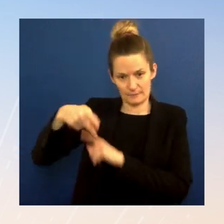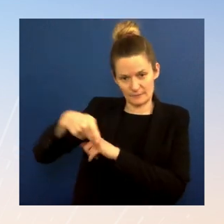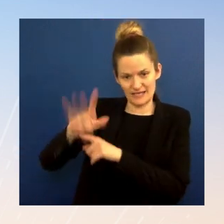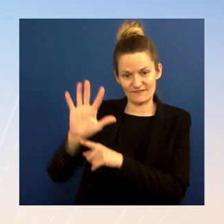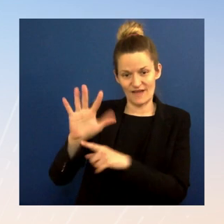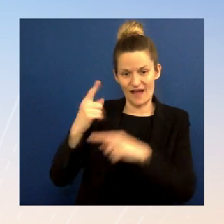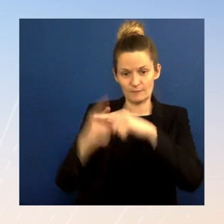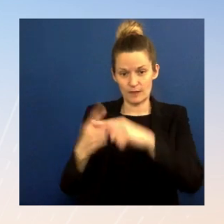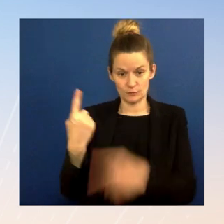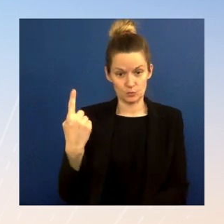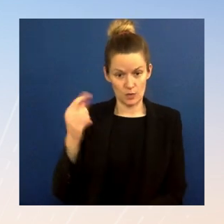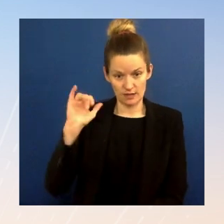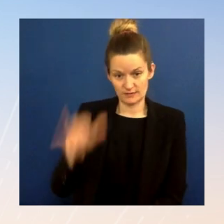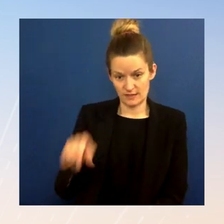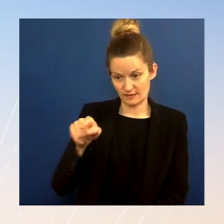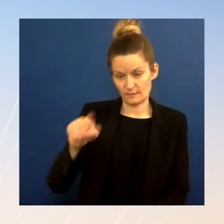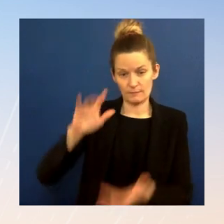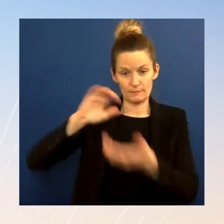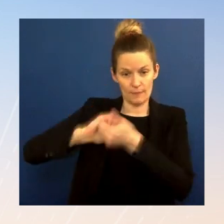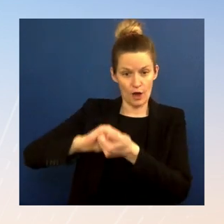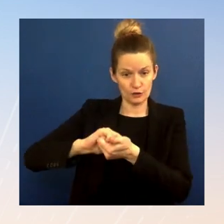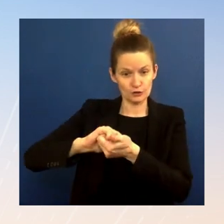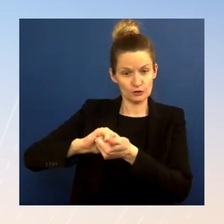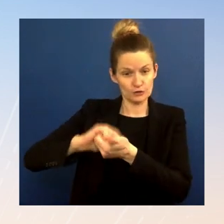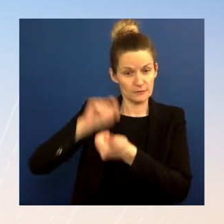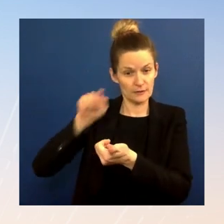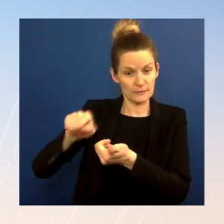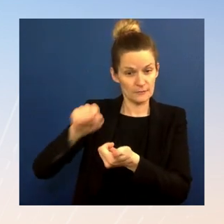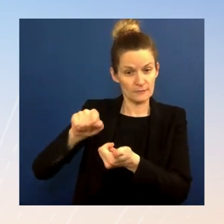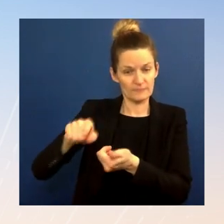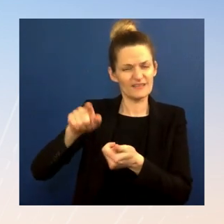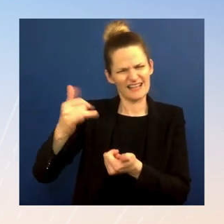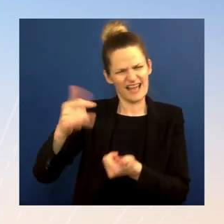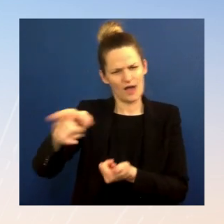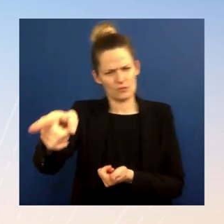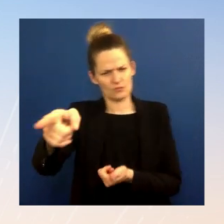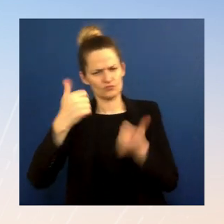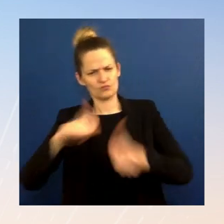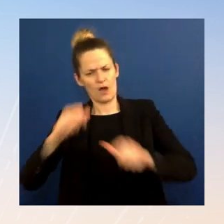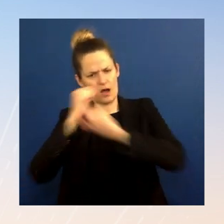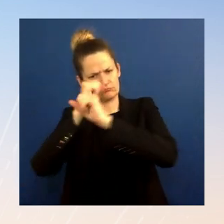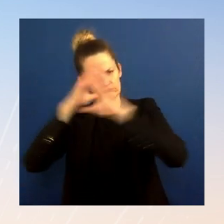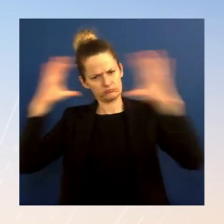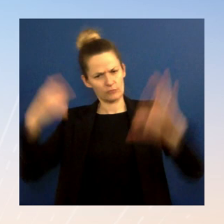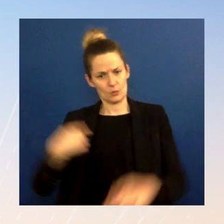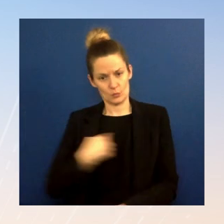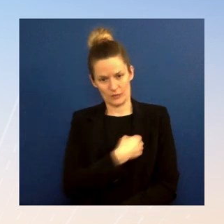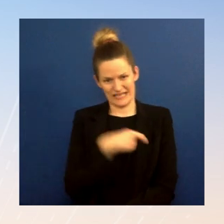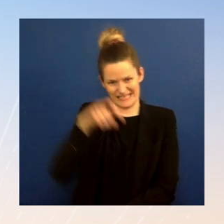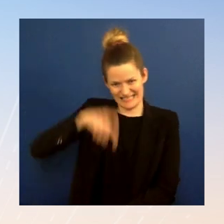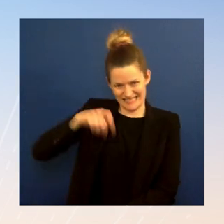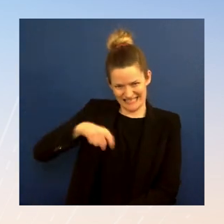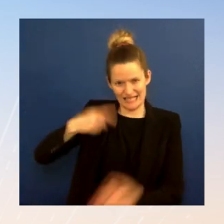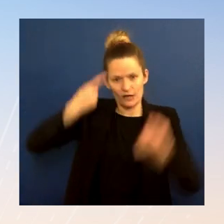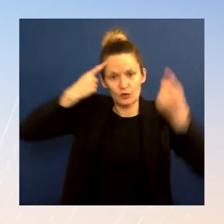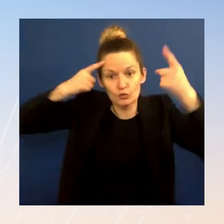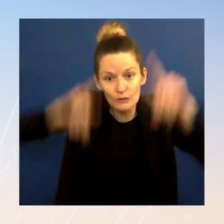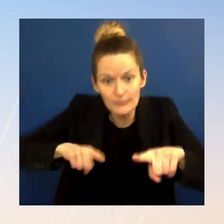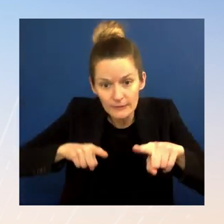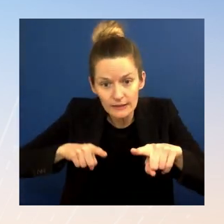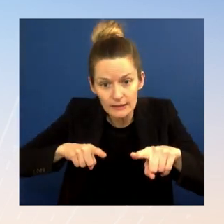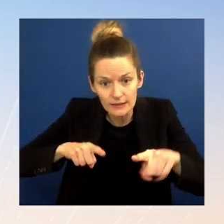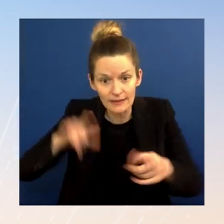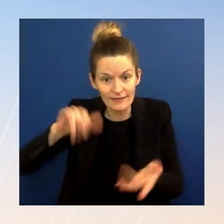is if we can achieve a diplomatic solution where we prevent Iran from acquiring a nuclear weapon, despite the